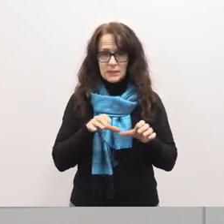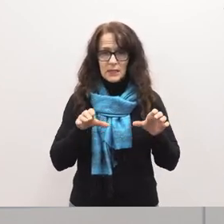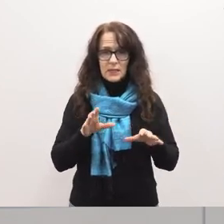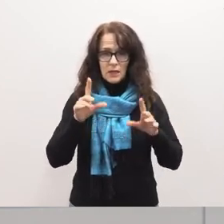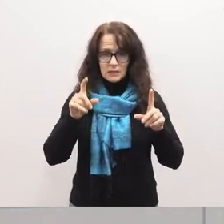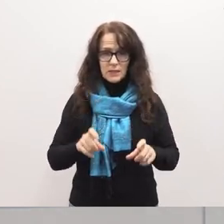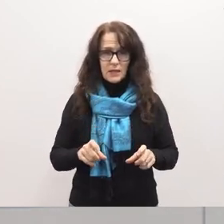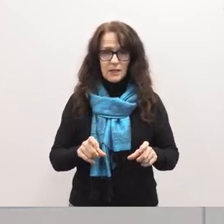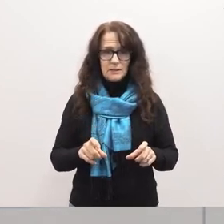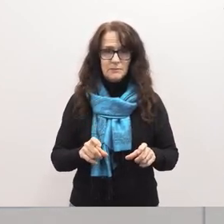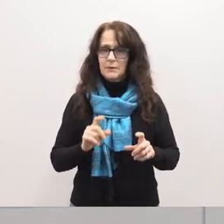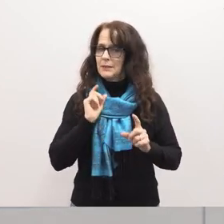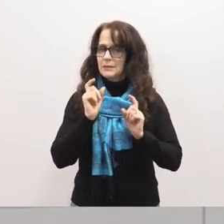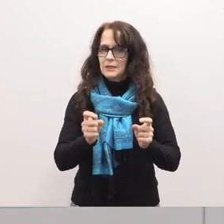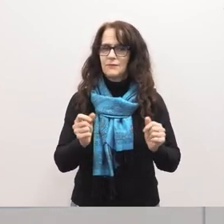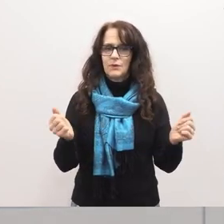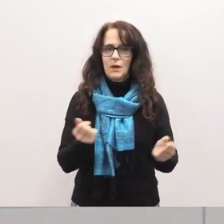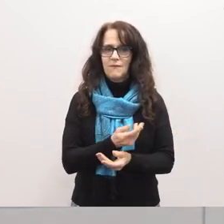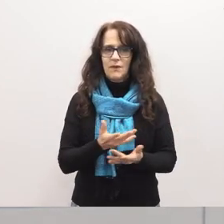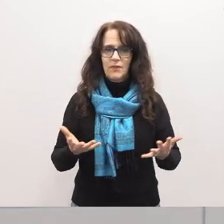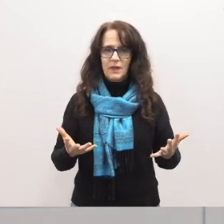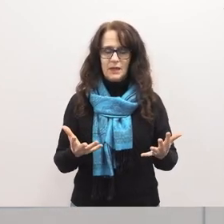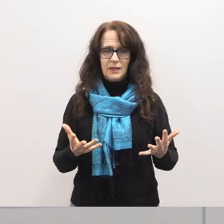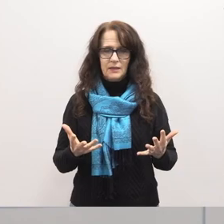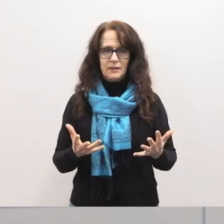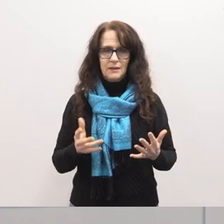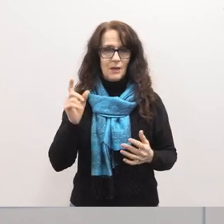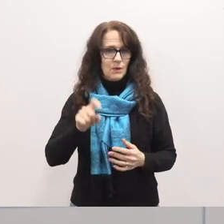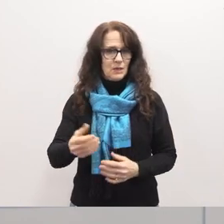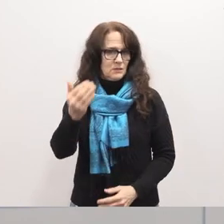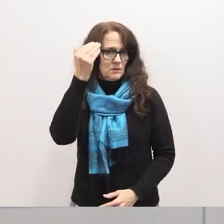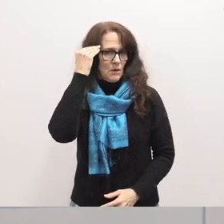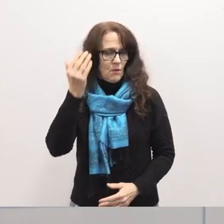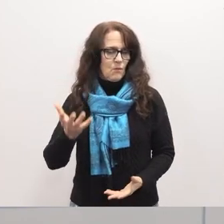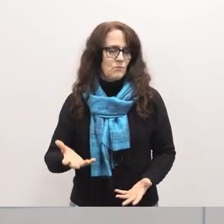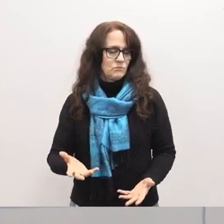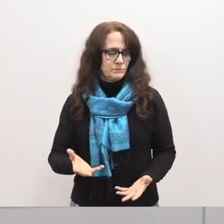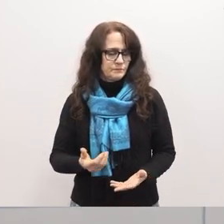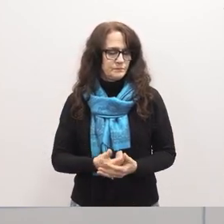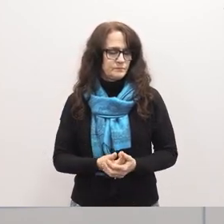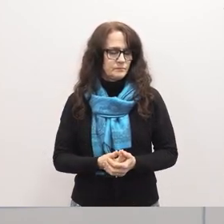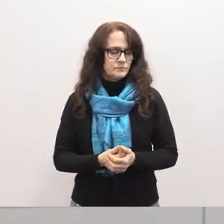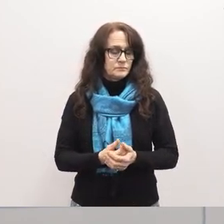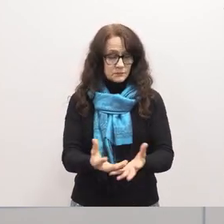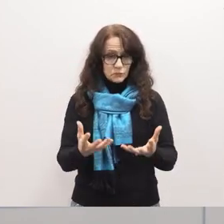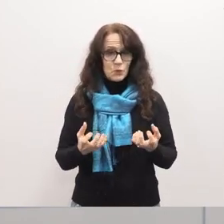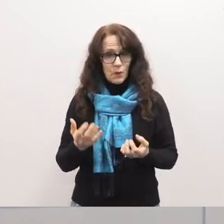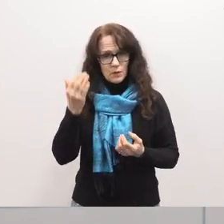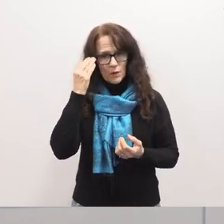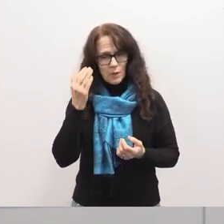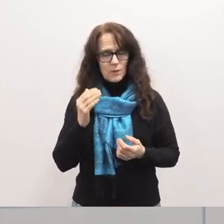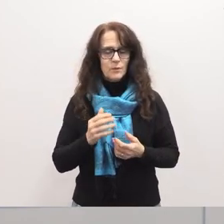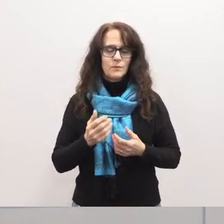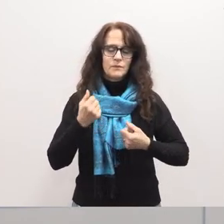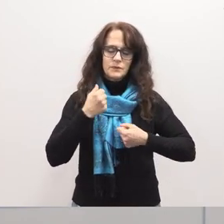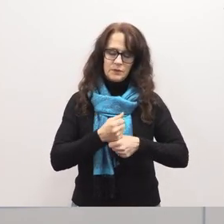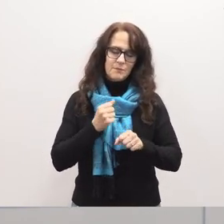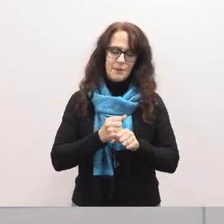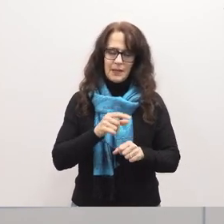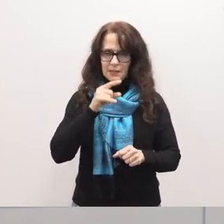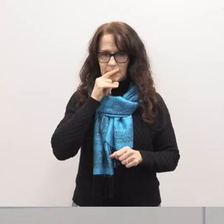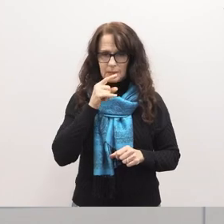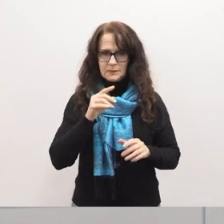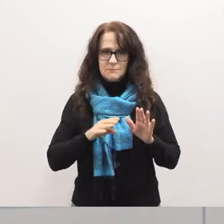but that doesn't give us everything that we need to know and that we want to know in order to make kids move